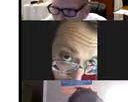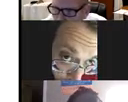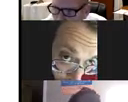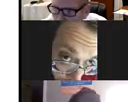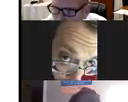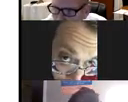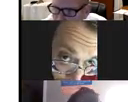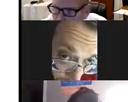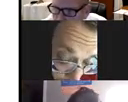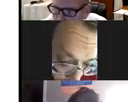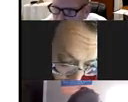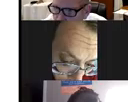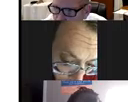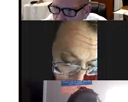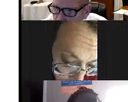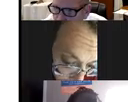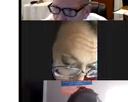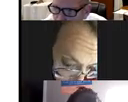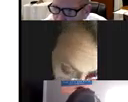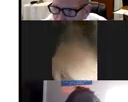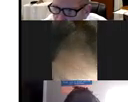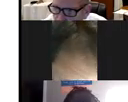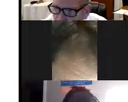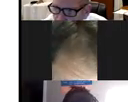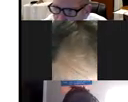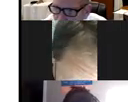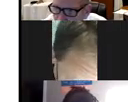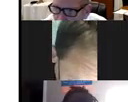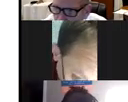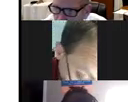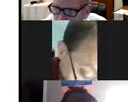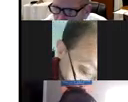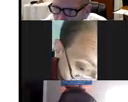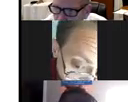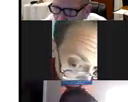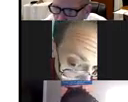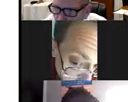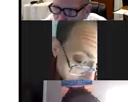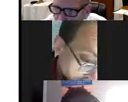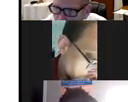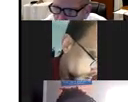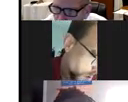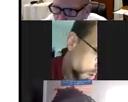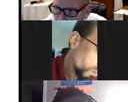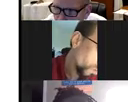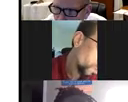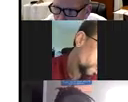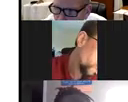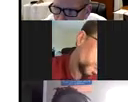account of the friends who brought the man who was on